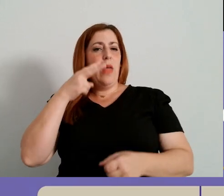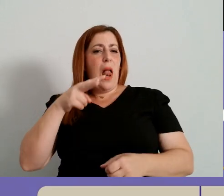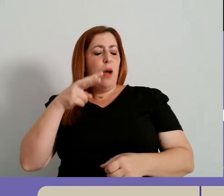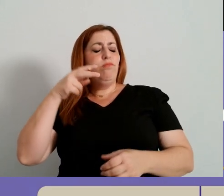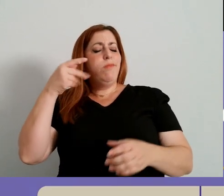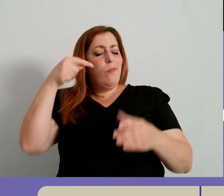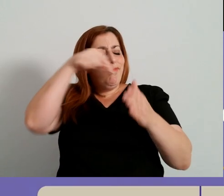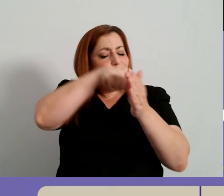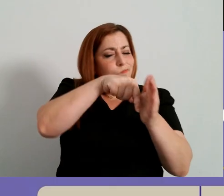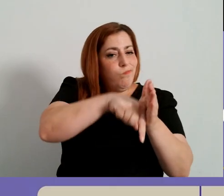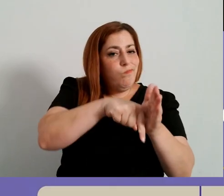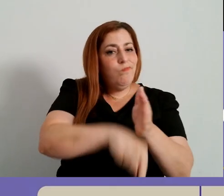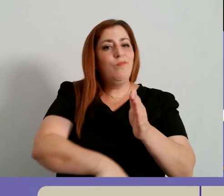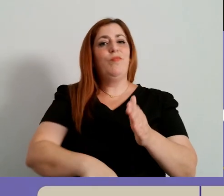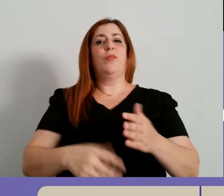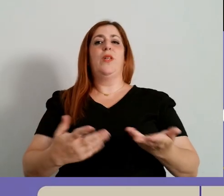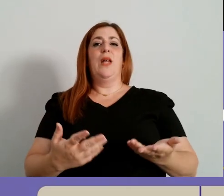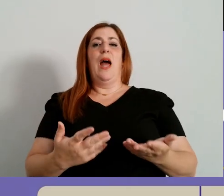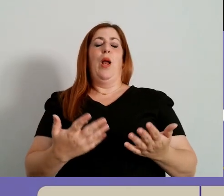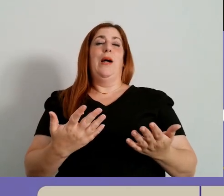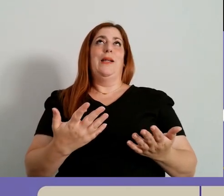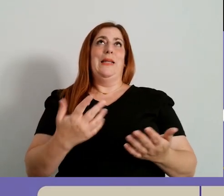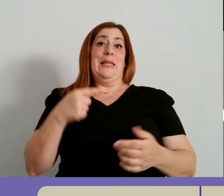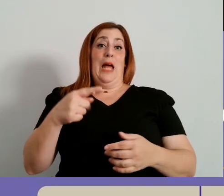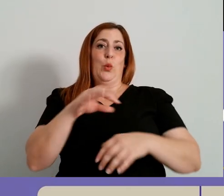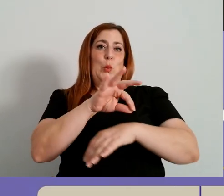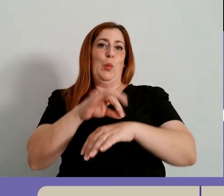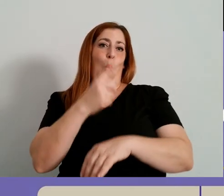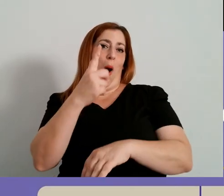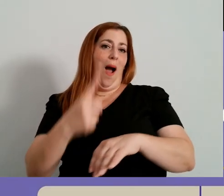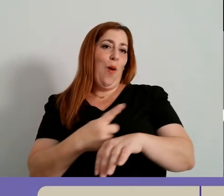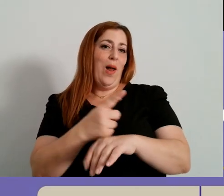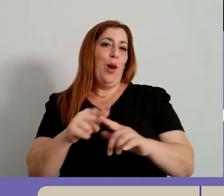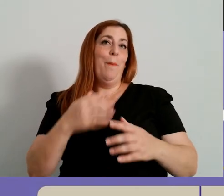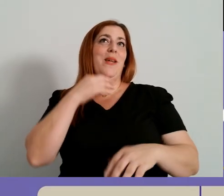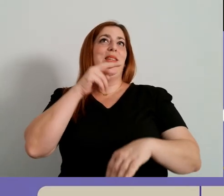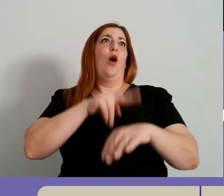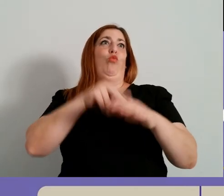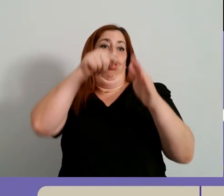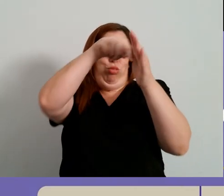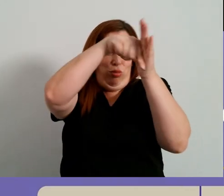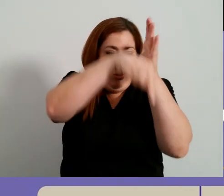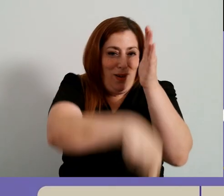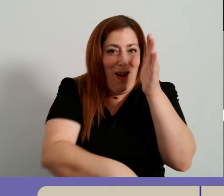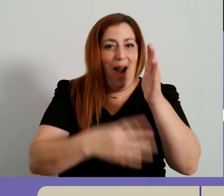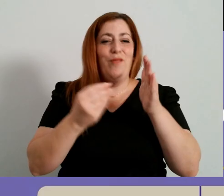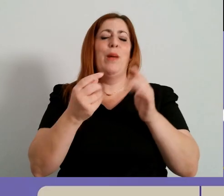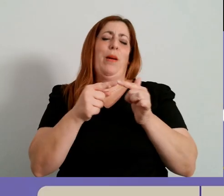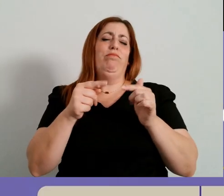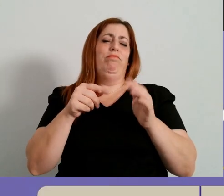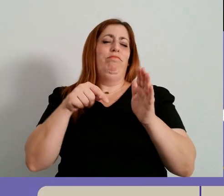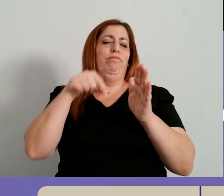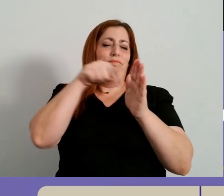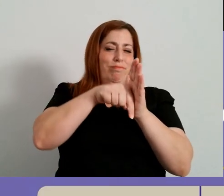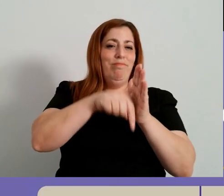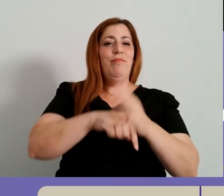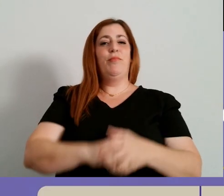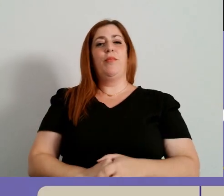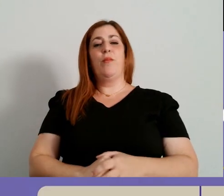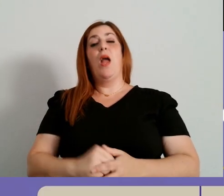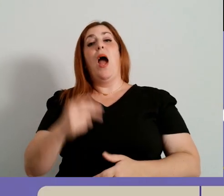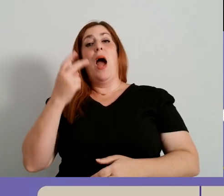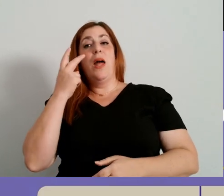into that. Of course, this is only for 1 hour, so we can't go super into depth. So we're going to be talking about the importance